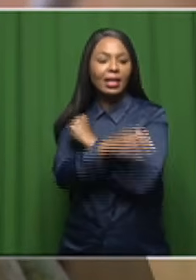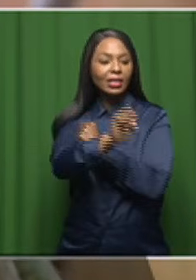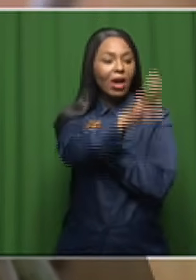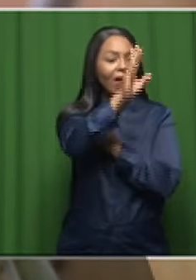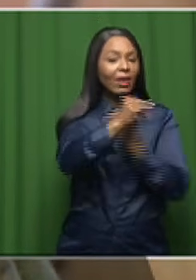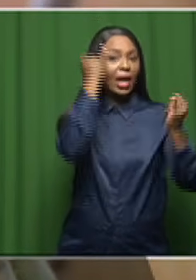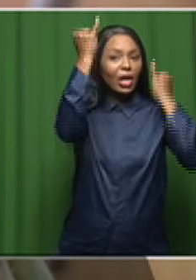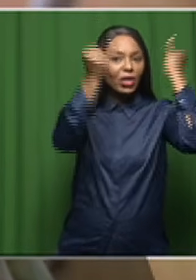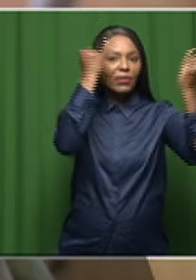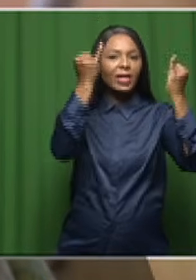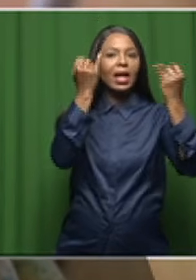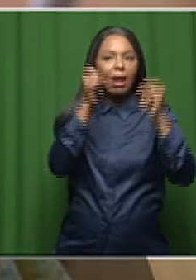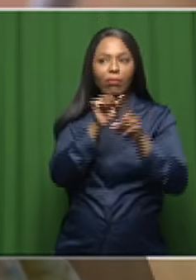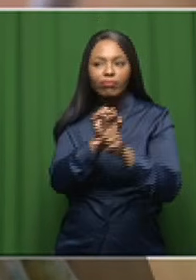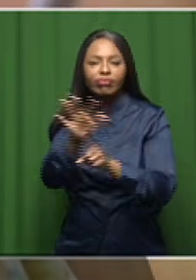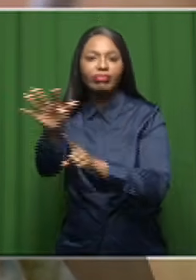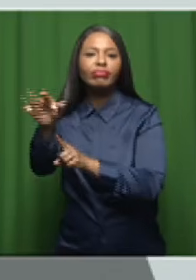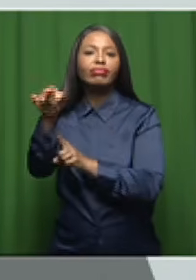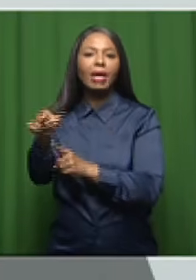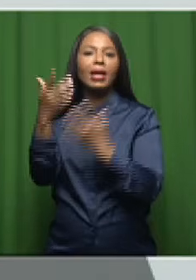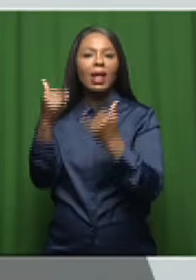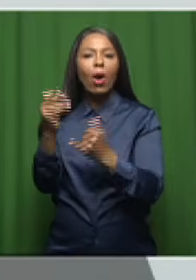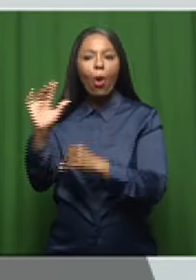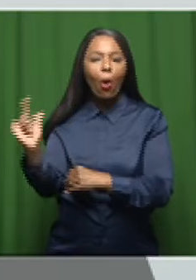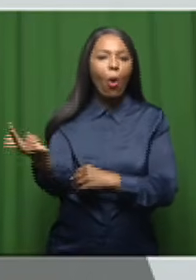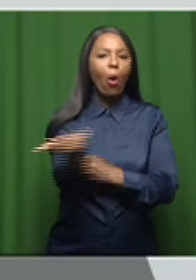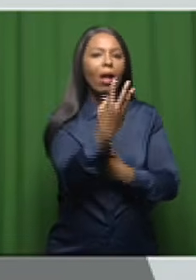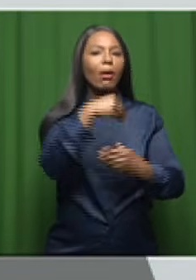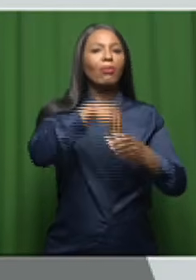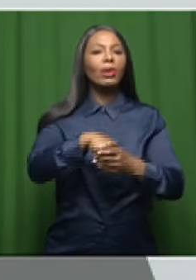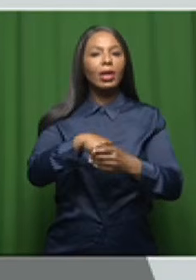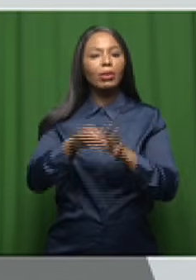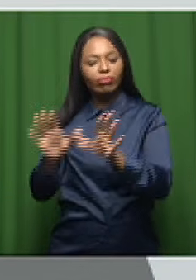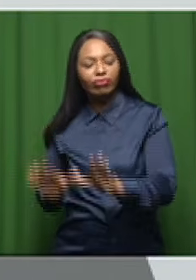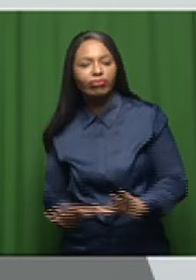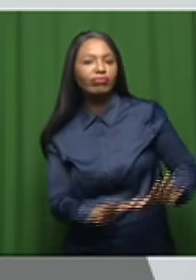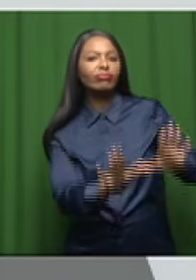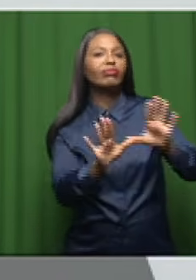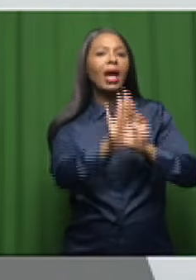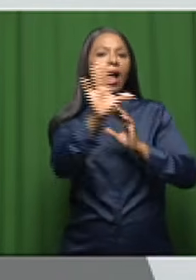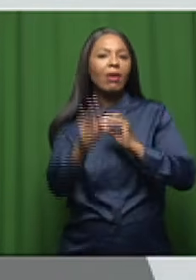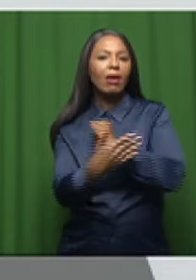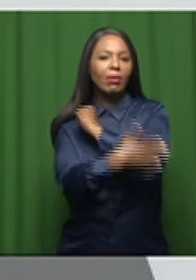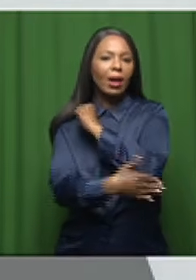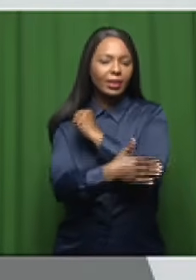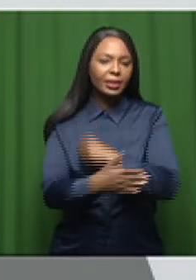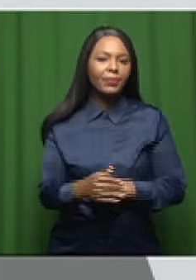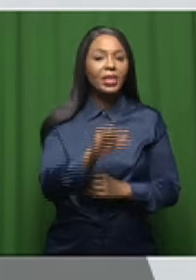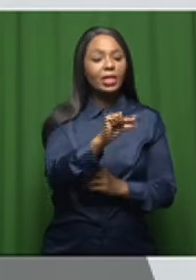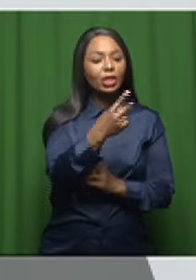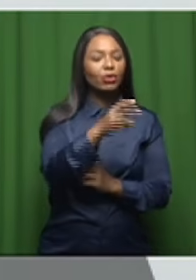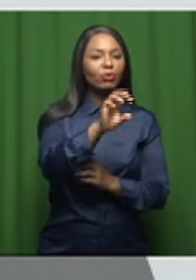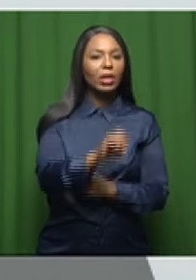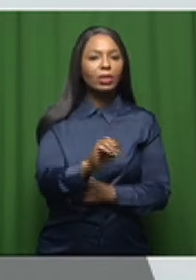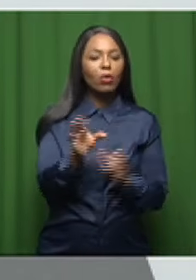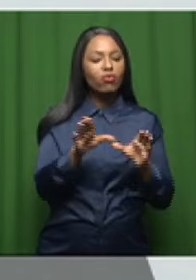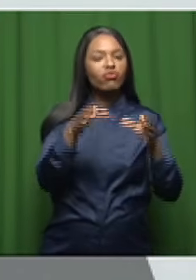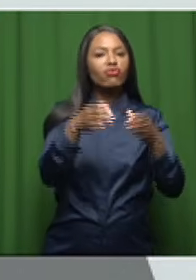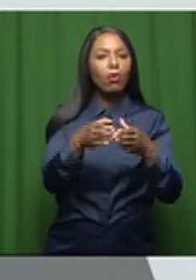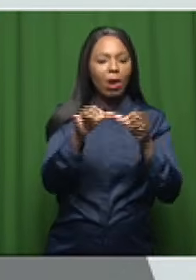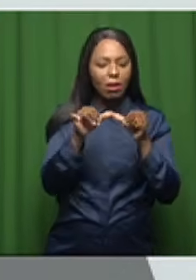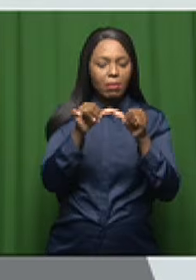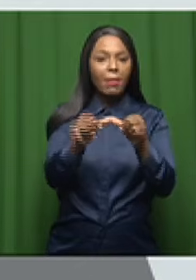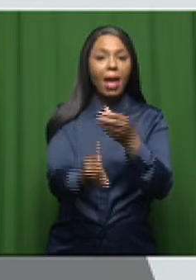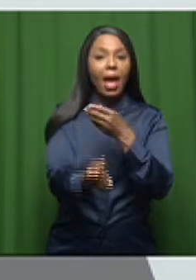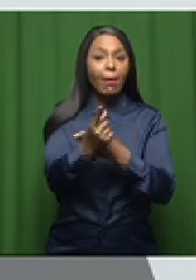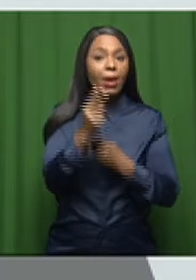the entire continent. Equally, a number of G20 working groups are still to take place ahead of the main summit in